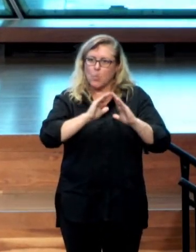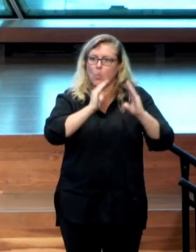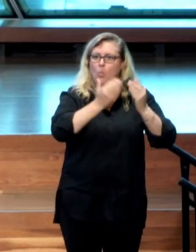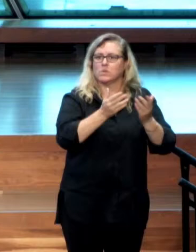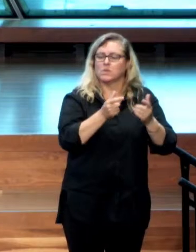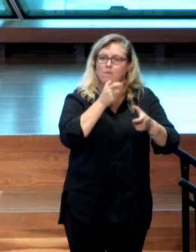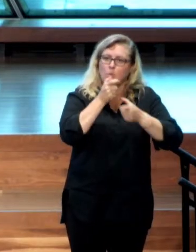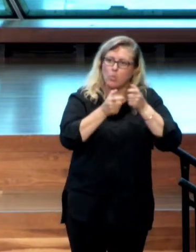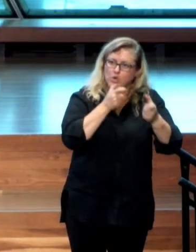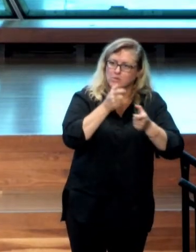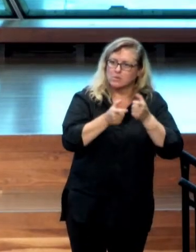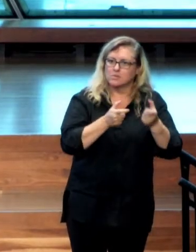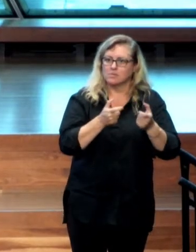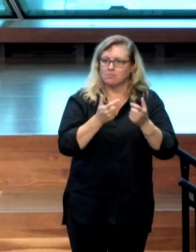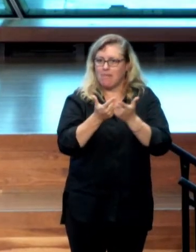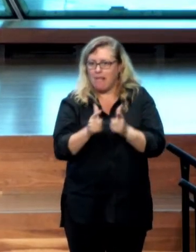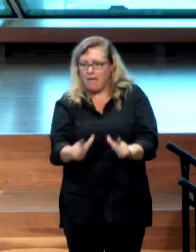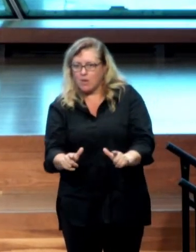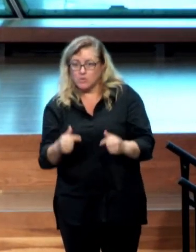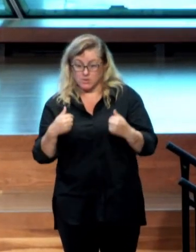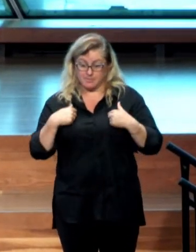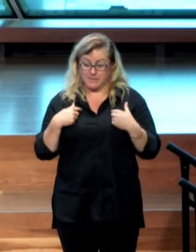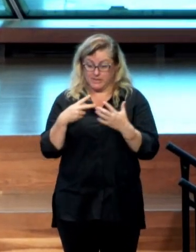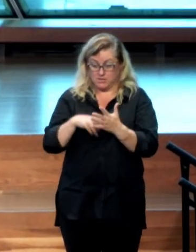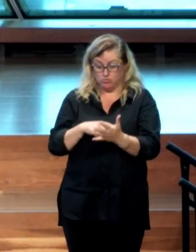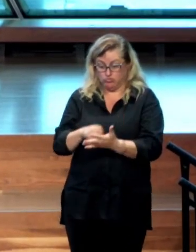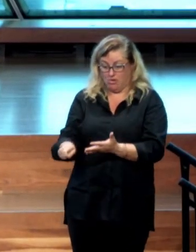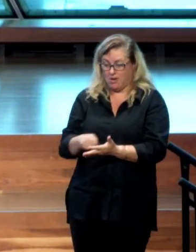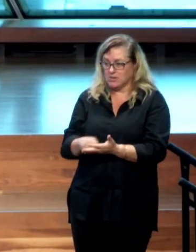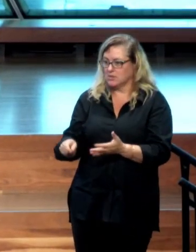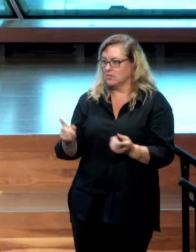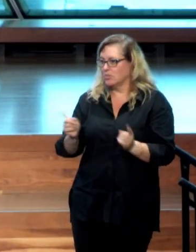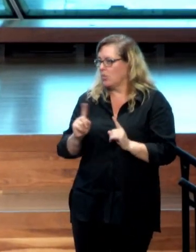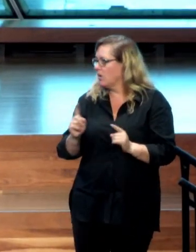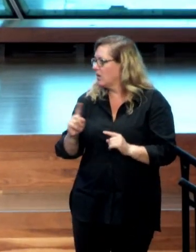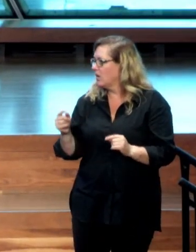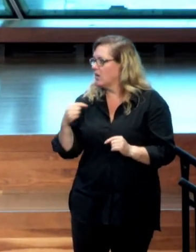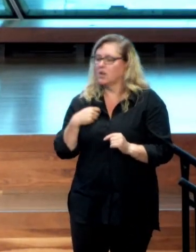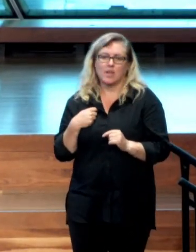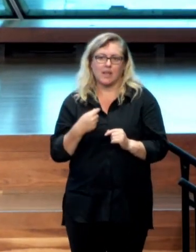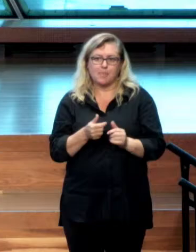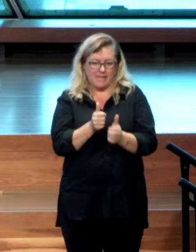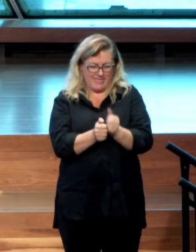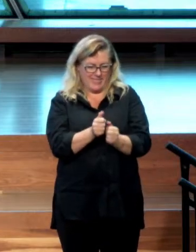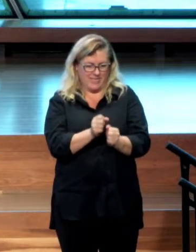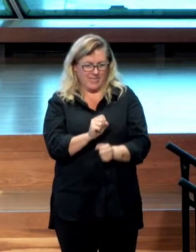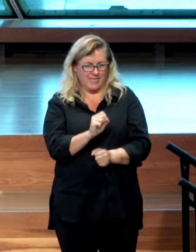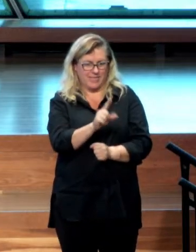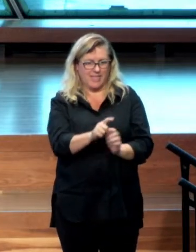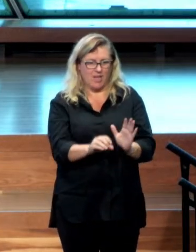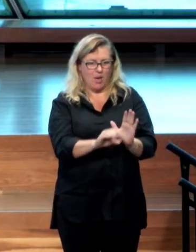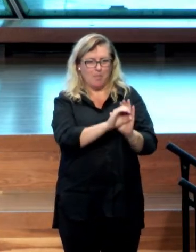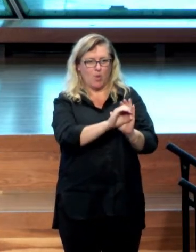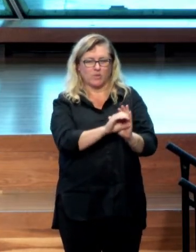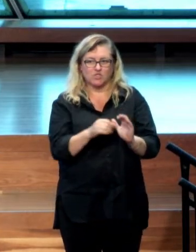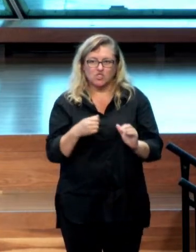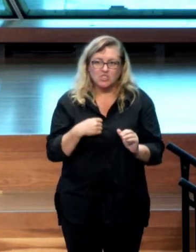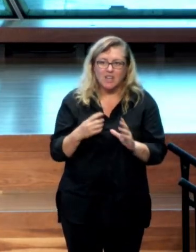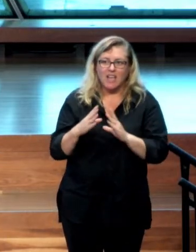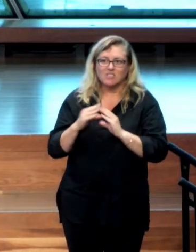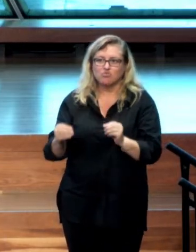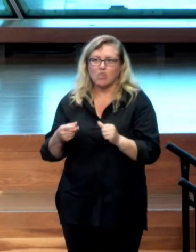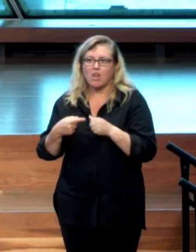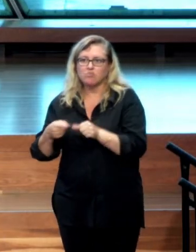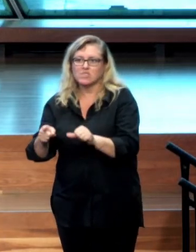and language. I'm not a writer, anything much other than emojis on text and some dry responses to